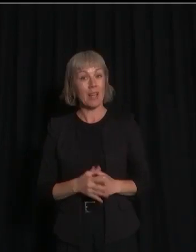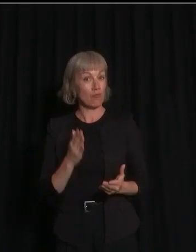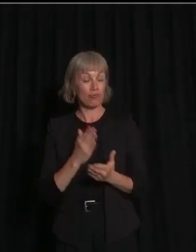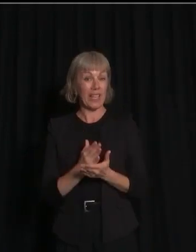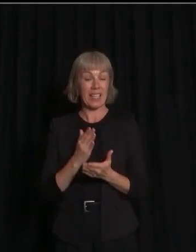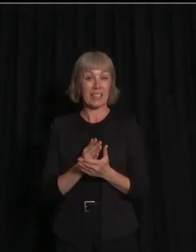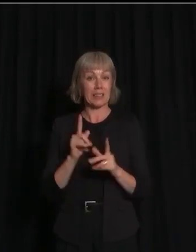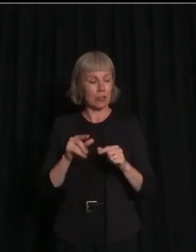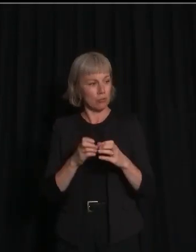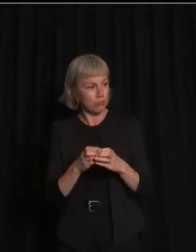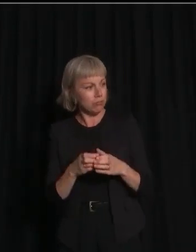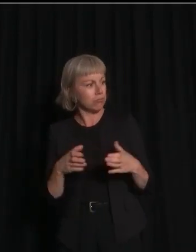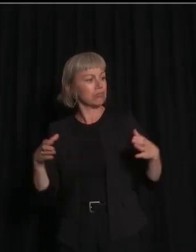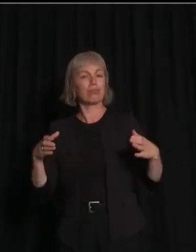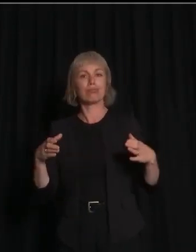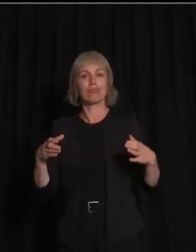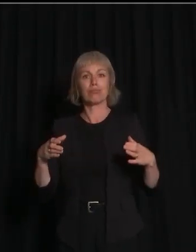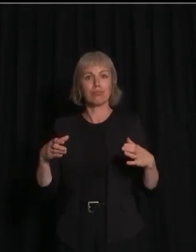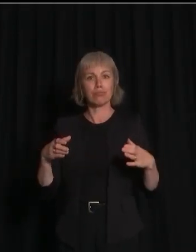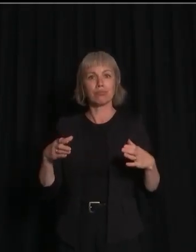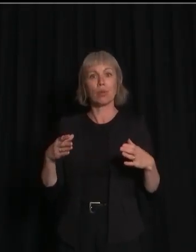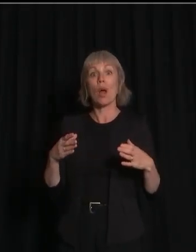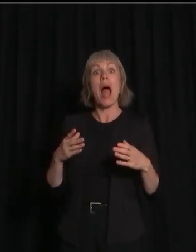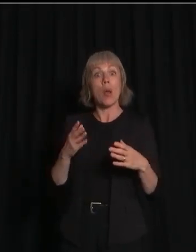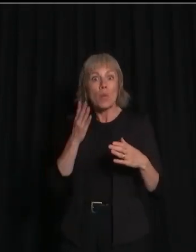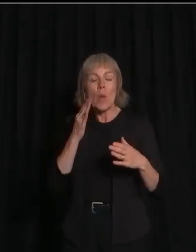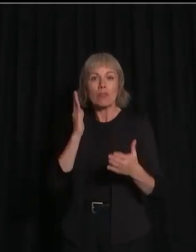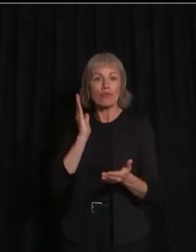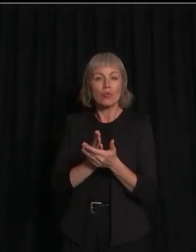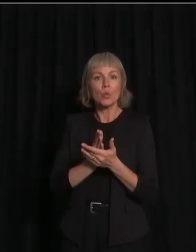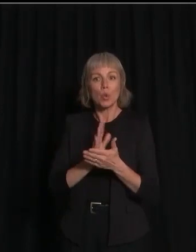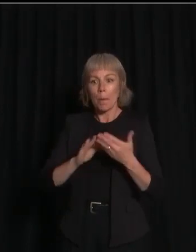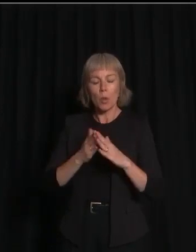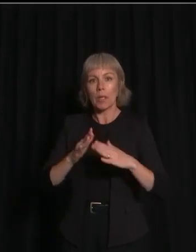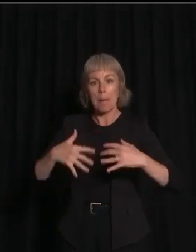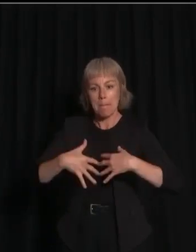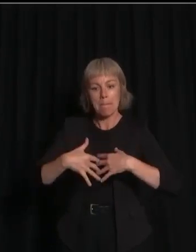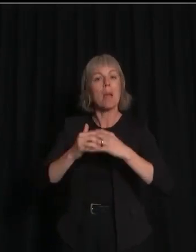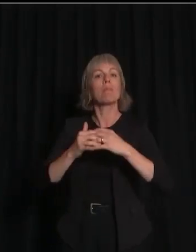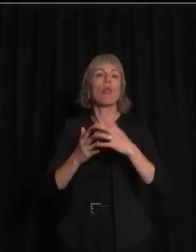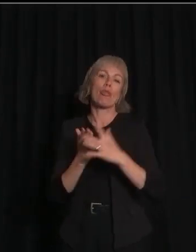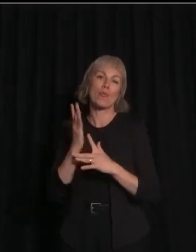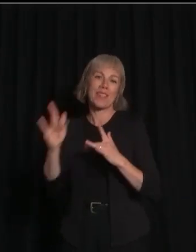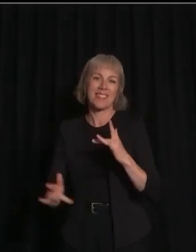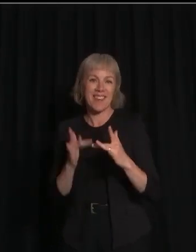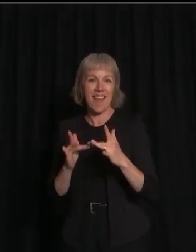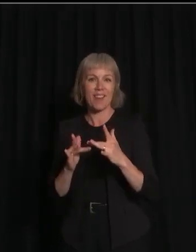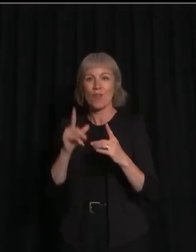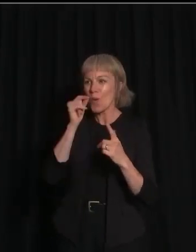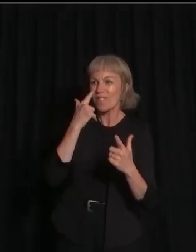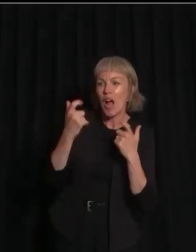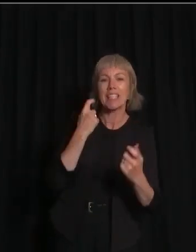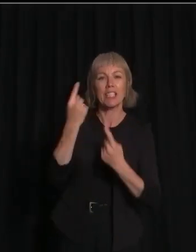became possible with the creation of the internet, you know, because it allowed for those connections and for this